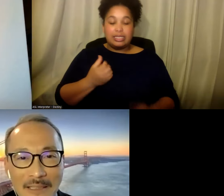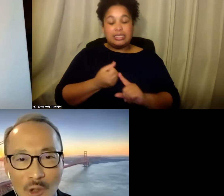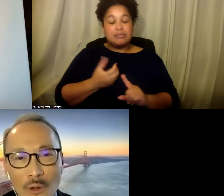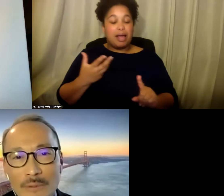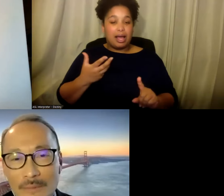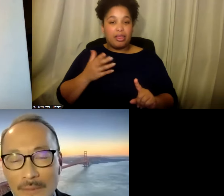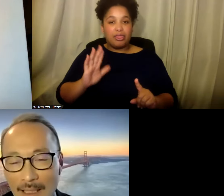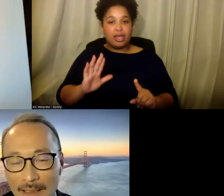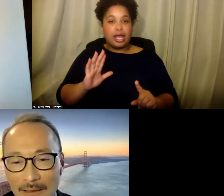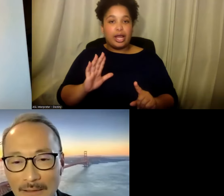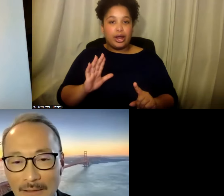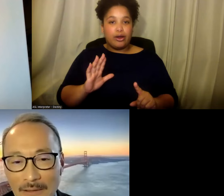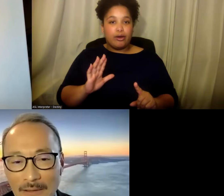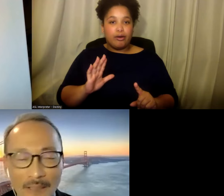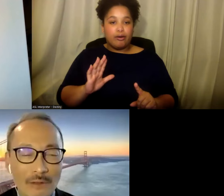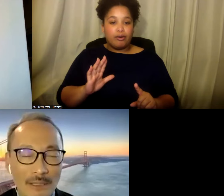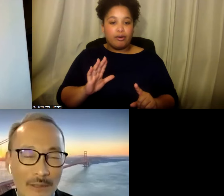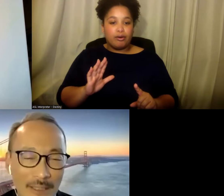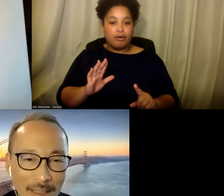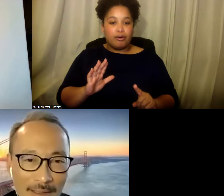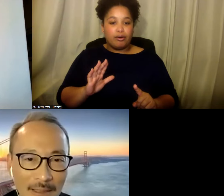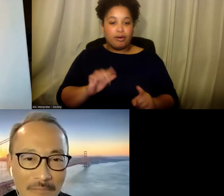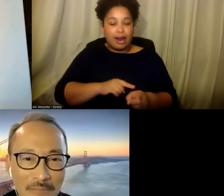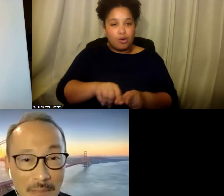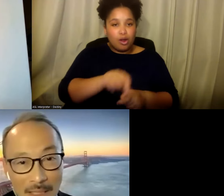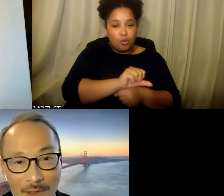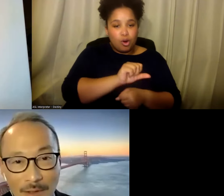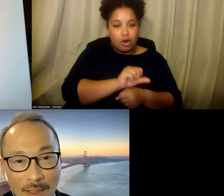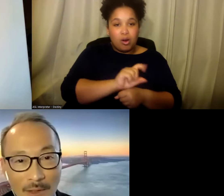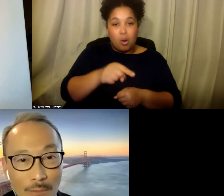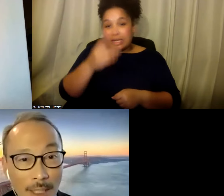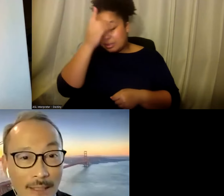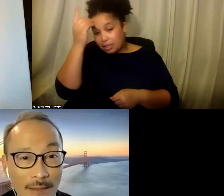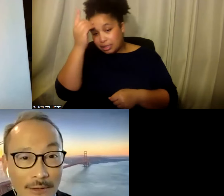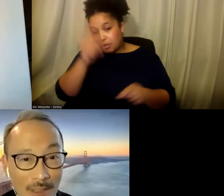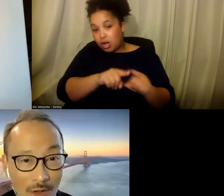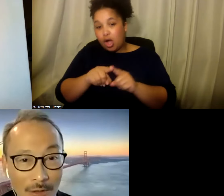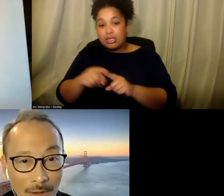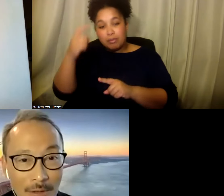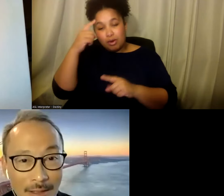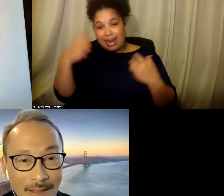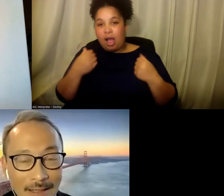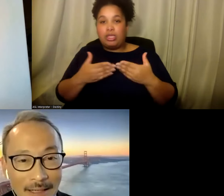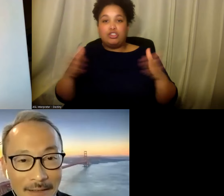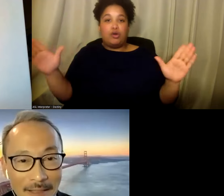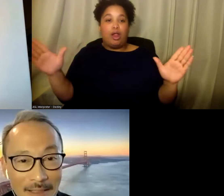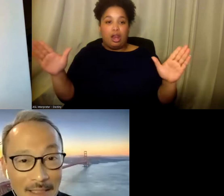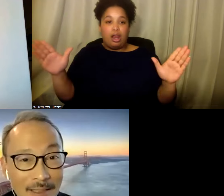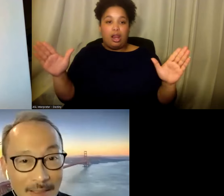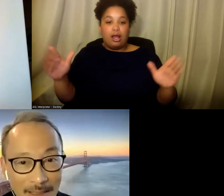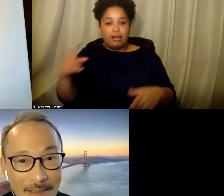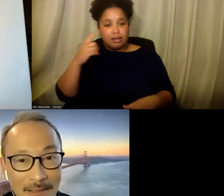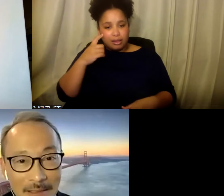expands the scope by not only looking at dementia, but also brain health in general. I think